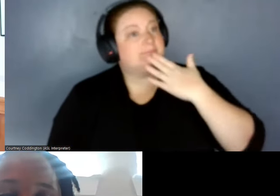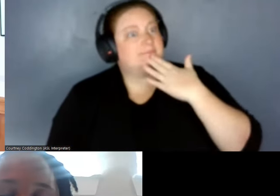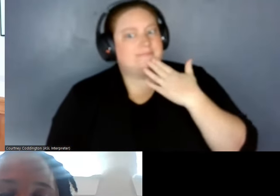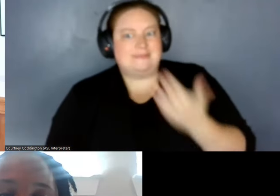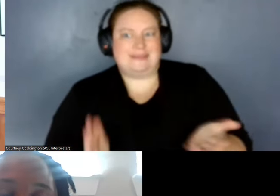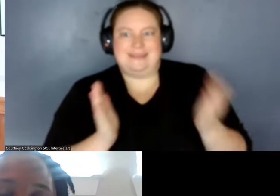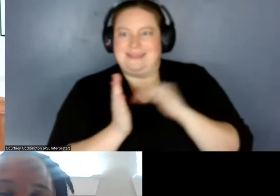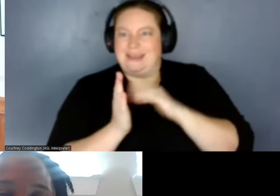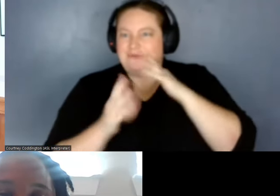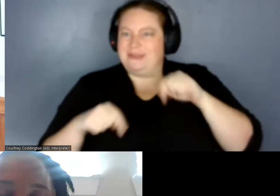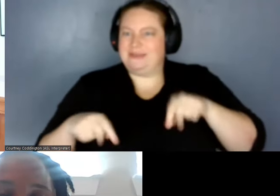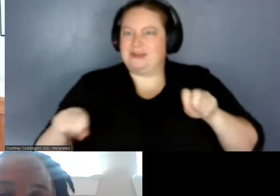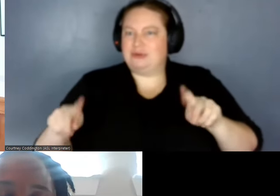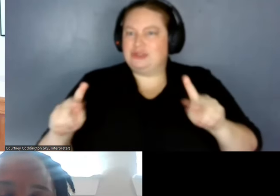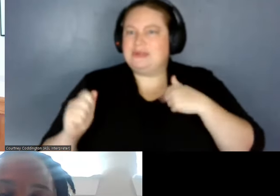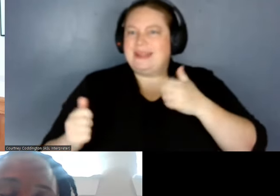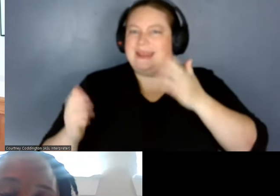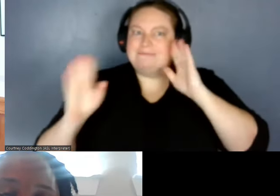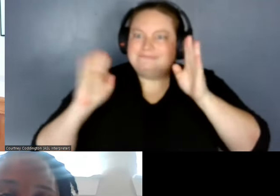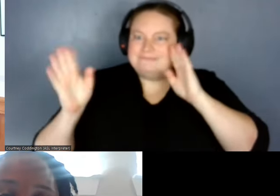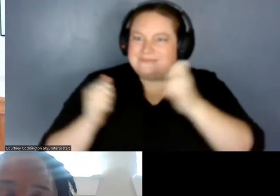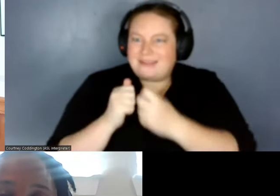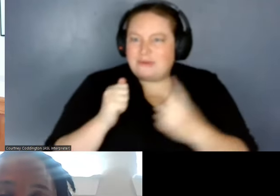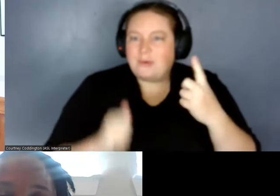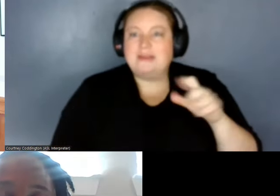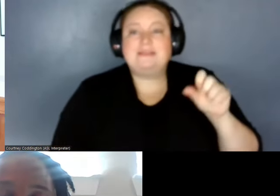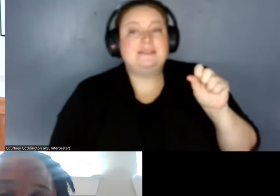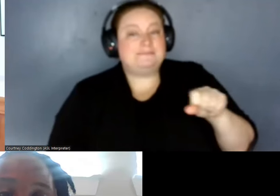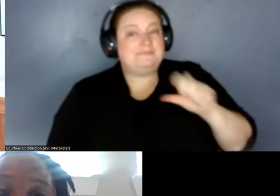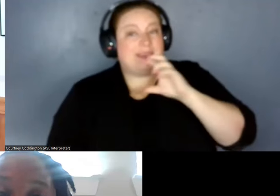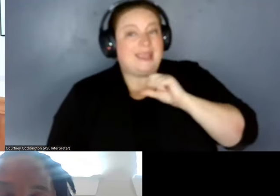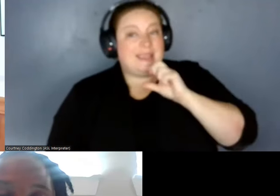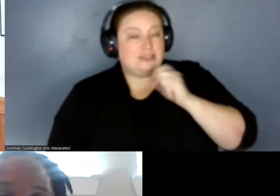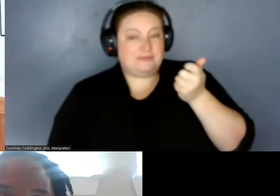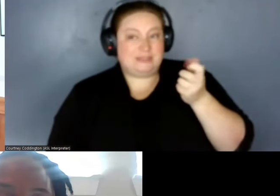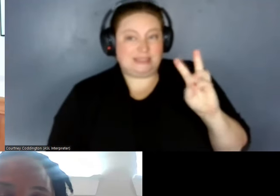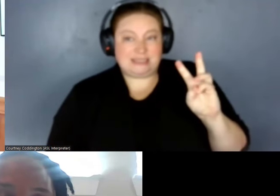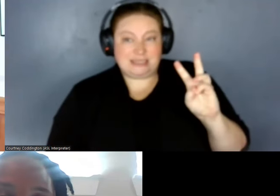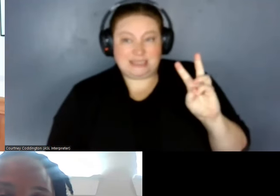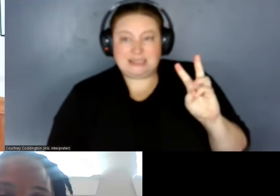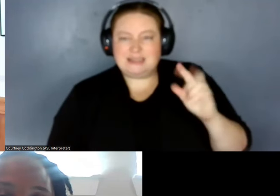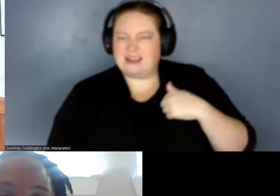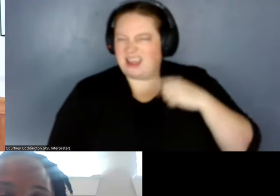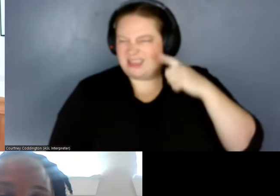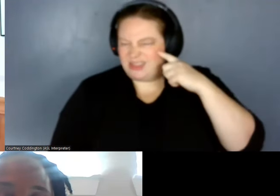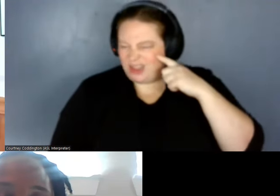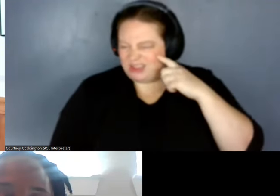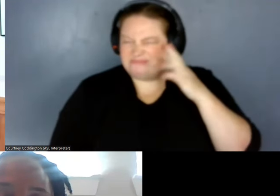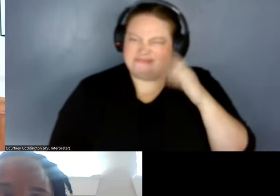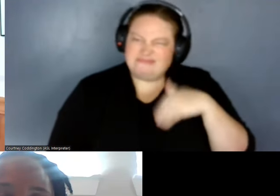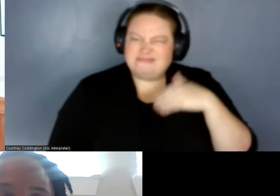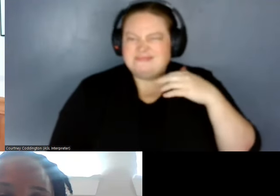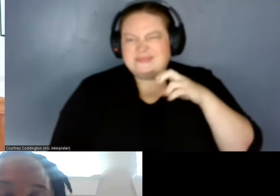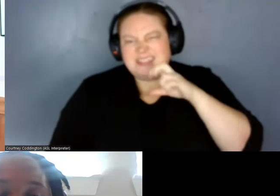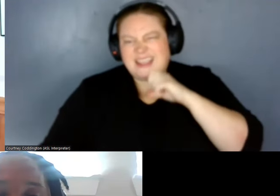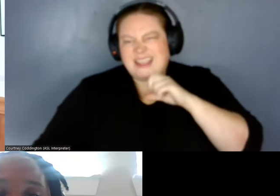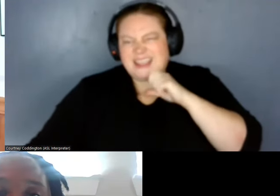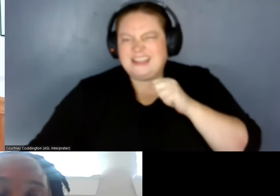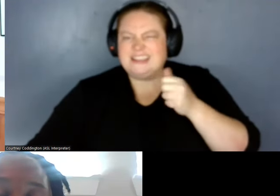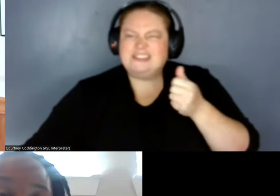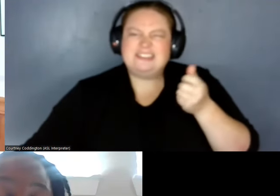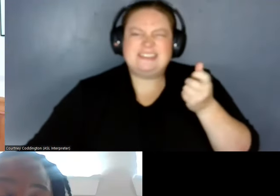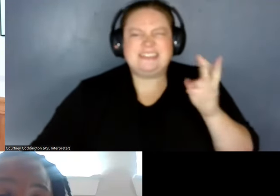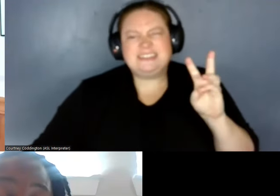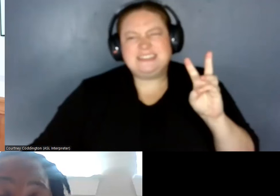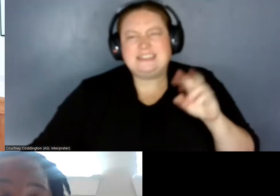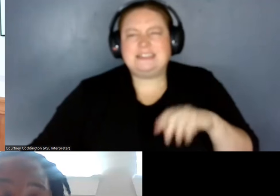greetings to everyone. Yes, at the age of 16, I thought as a 16-year-old, I